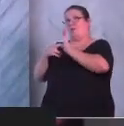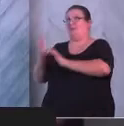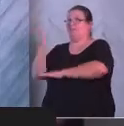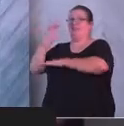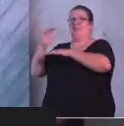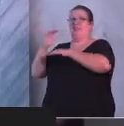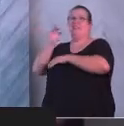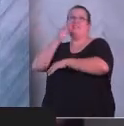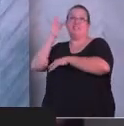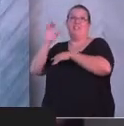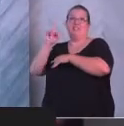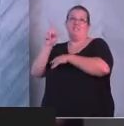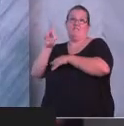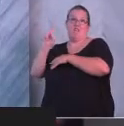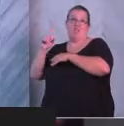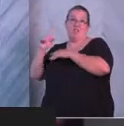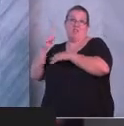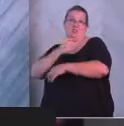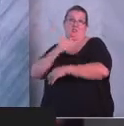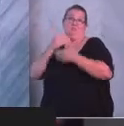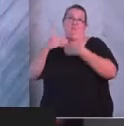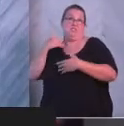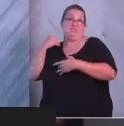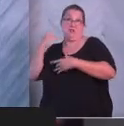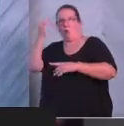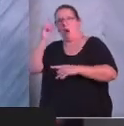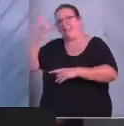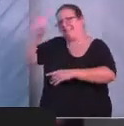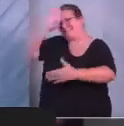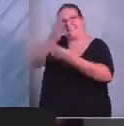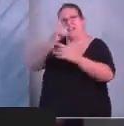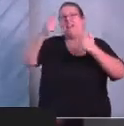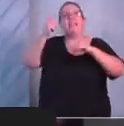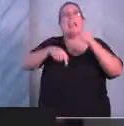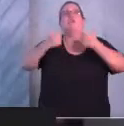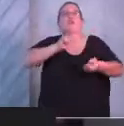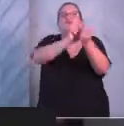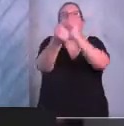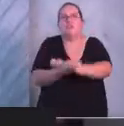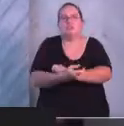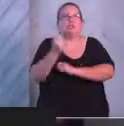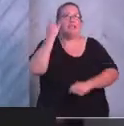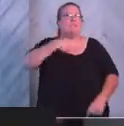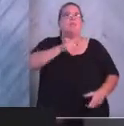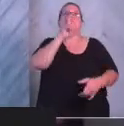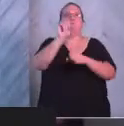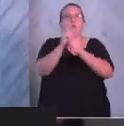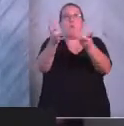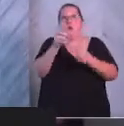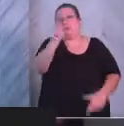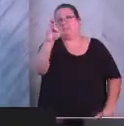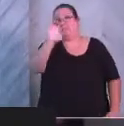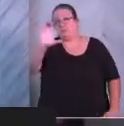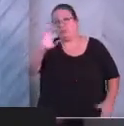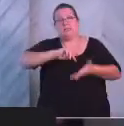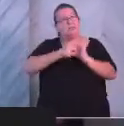in Pearson's government. The Sun cannot make an effort to change. So if we want truth and reconciliation, we have to